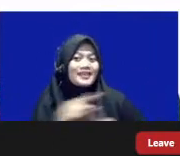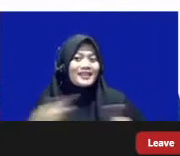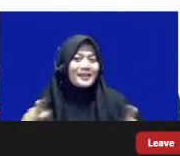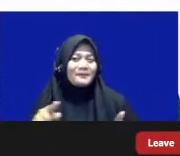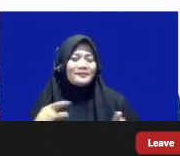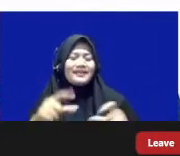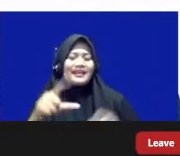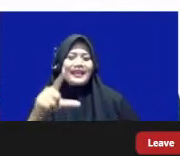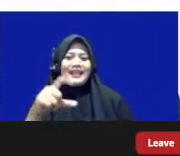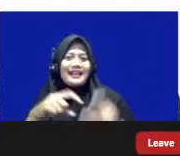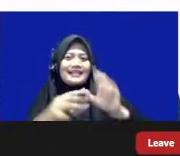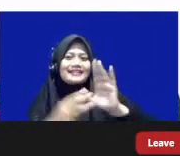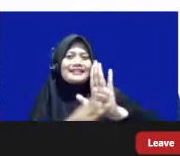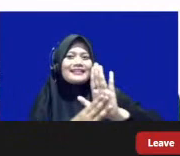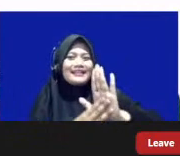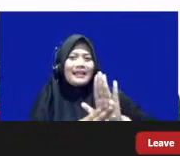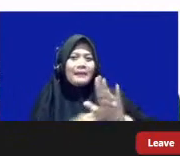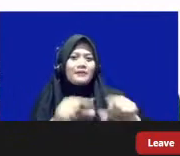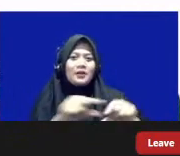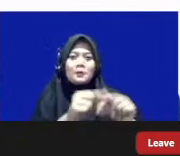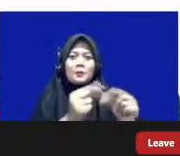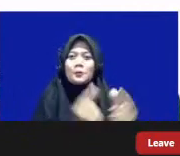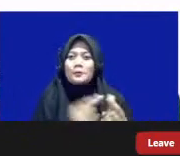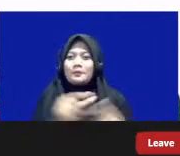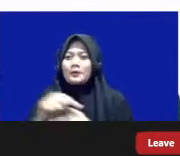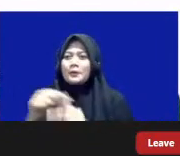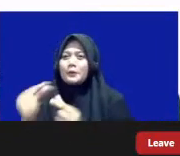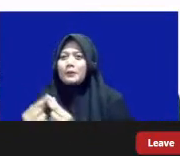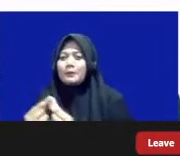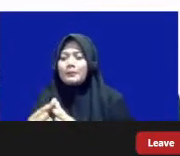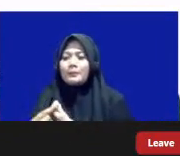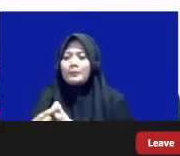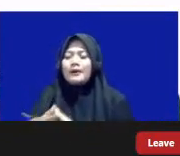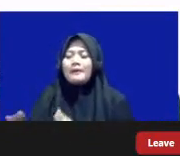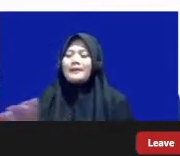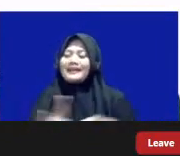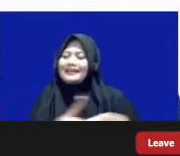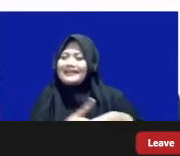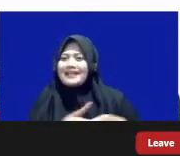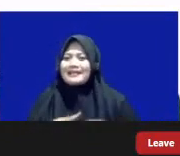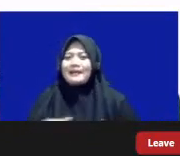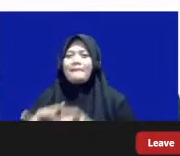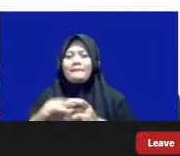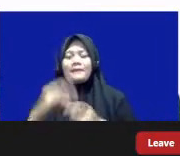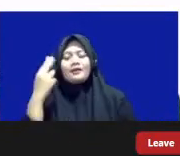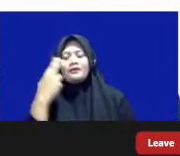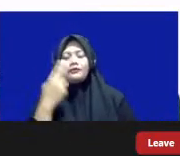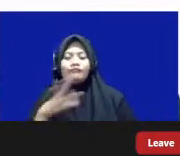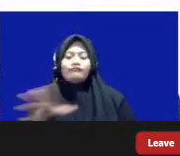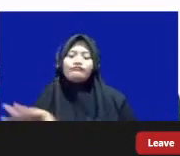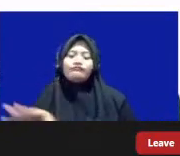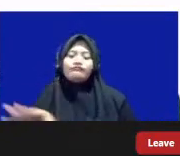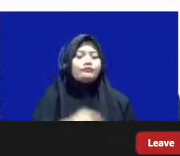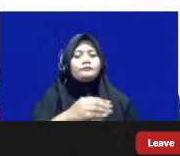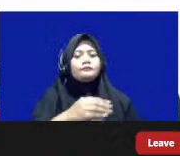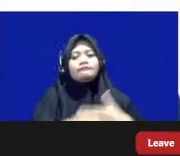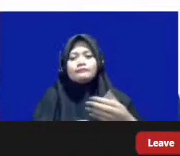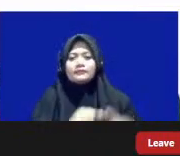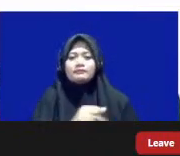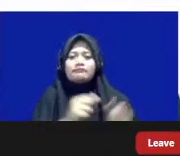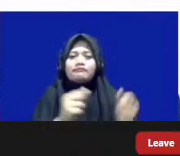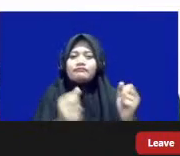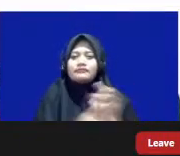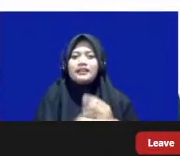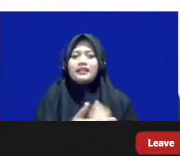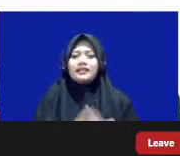who is working together on humanitarian responses. He also mentioned about division of roles, which is